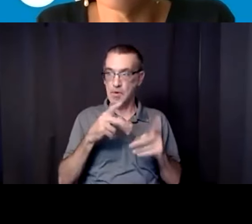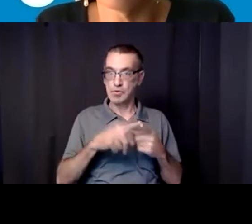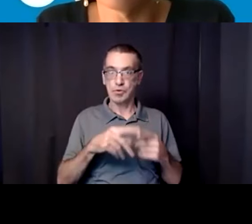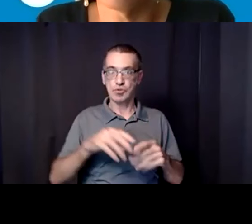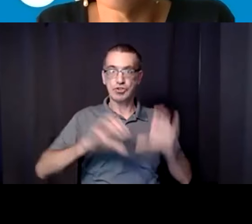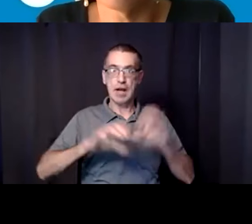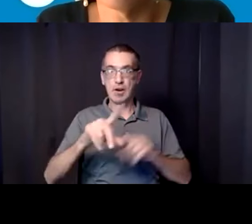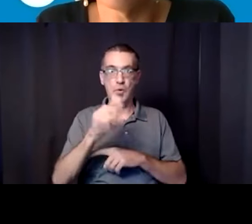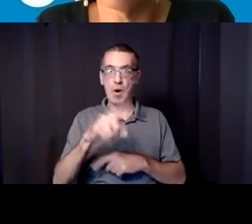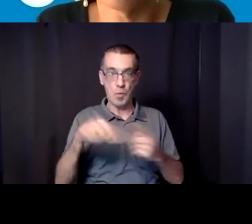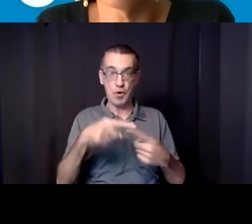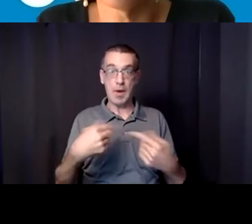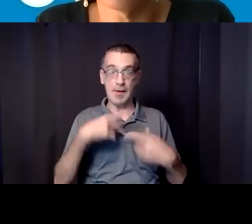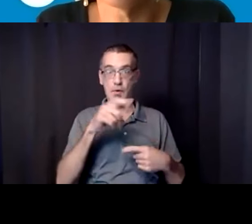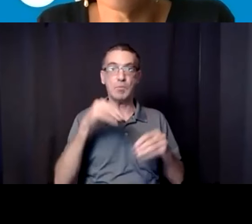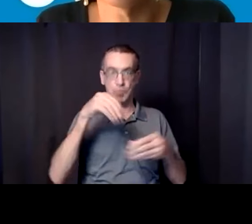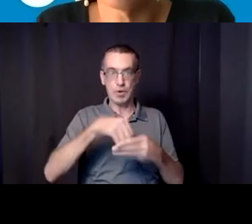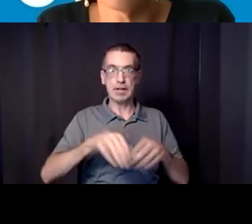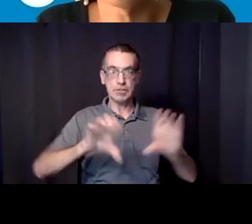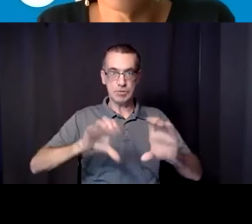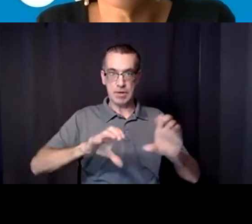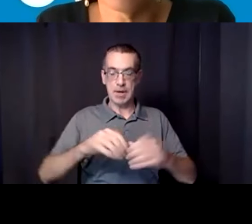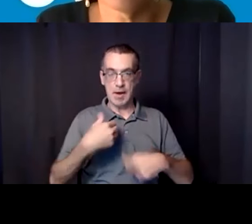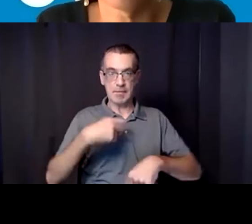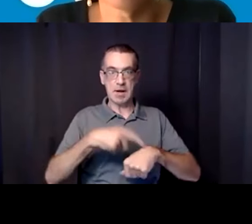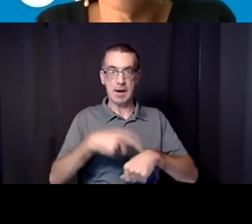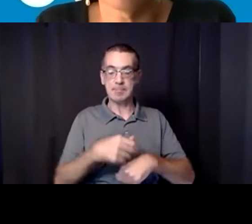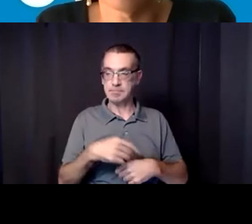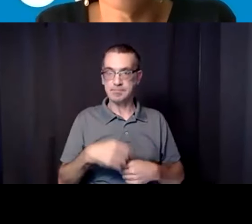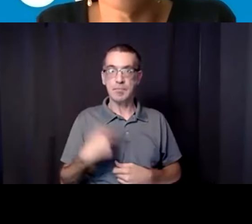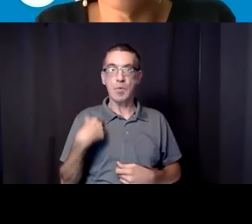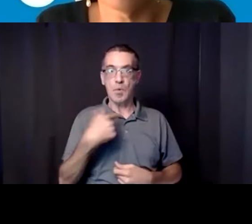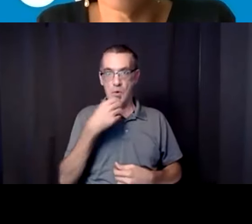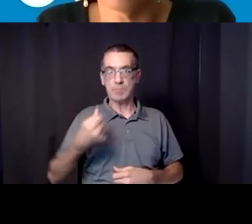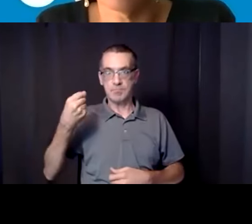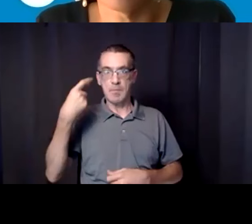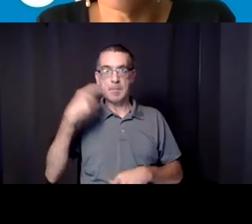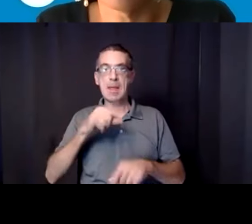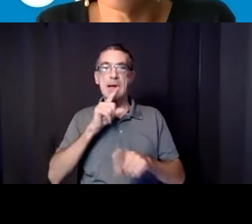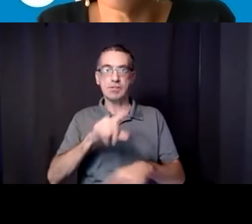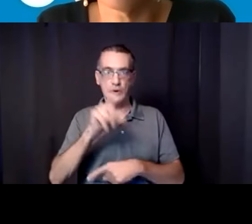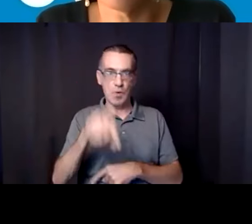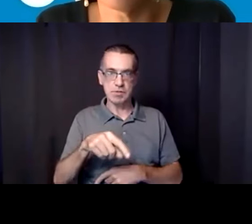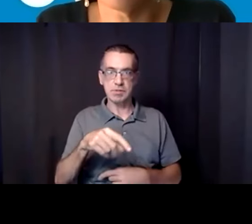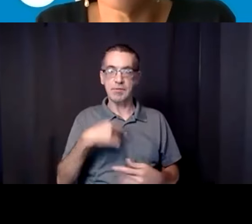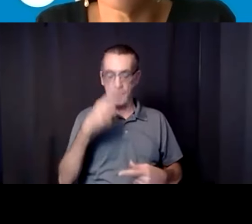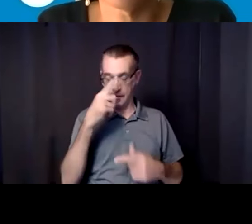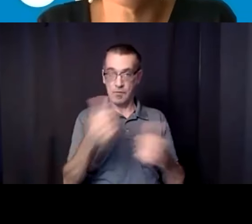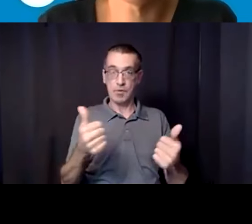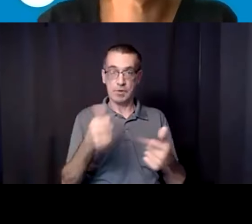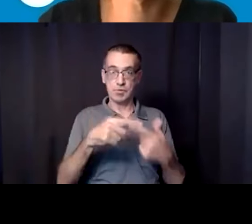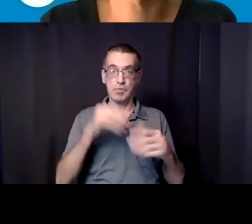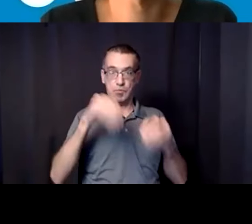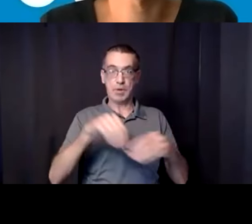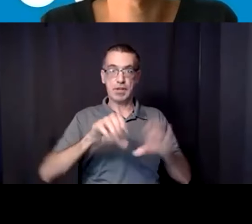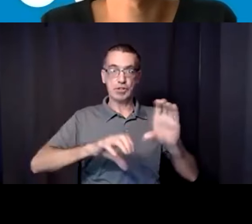your questions whenever you have them, and then we will have time set aside for answering questions, but feel free to chat them